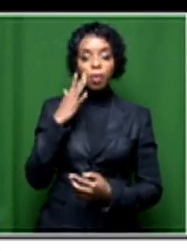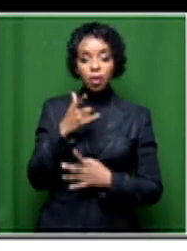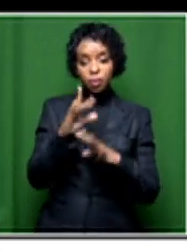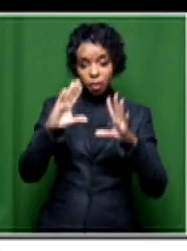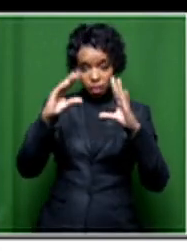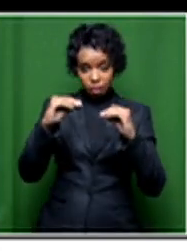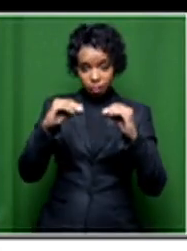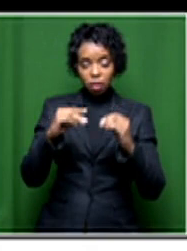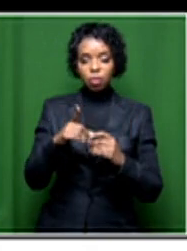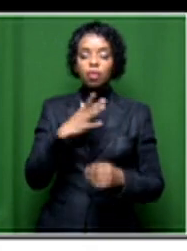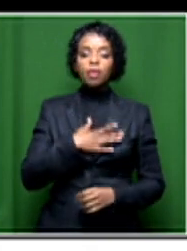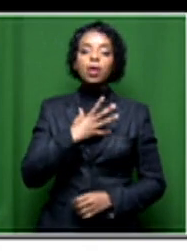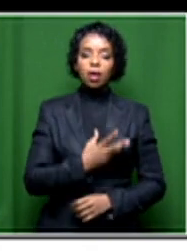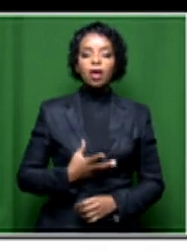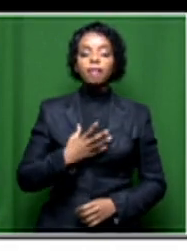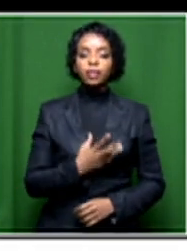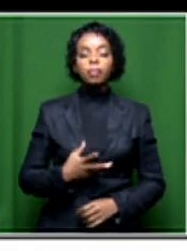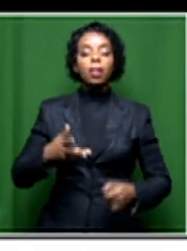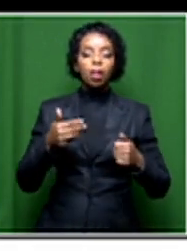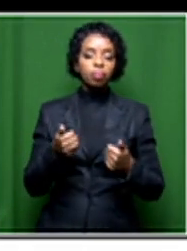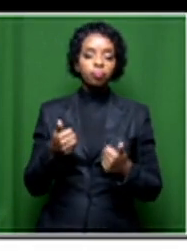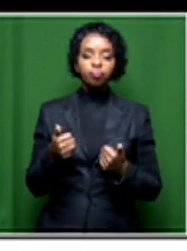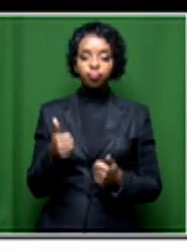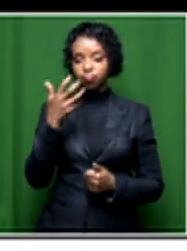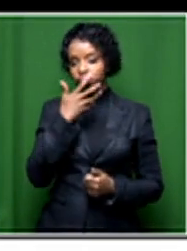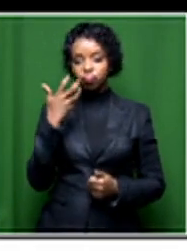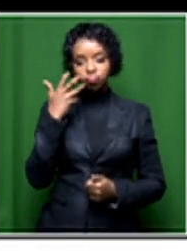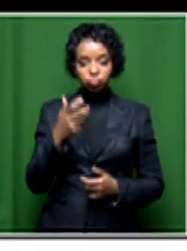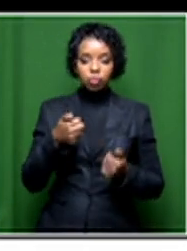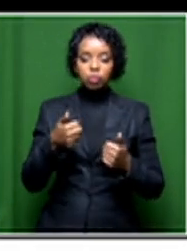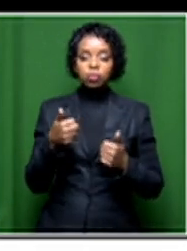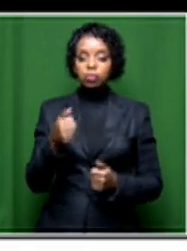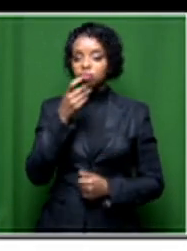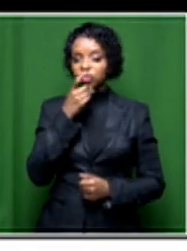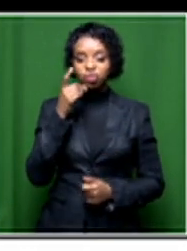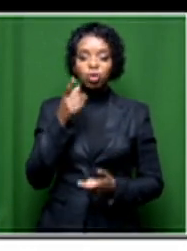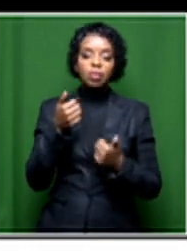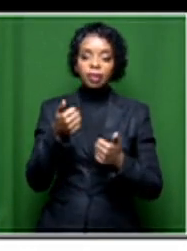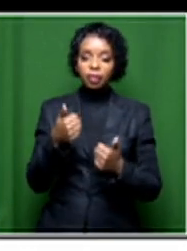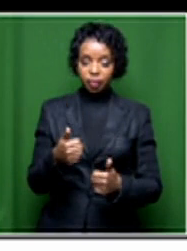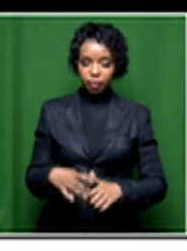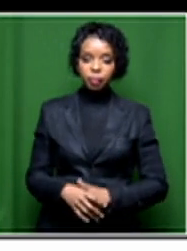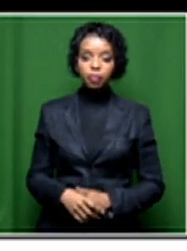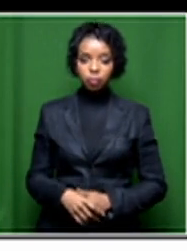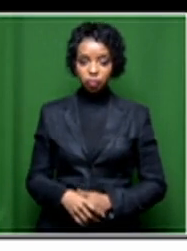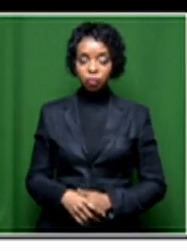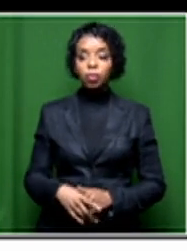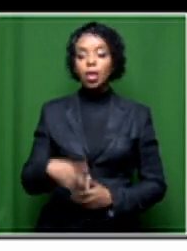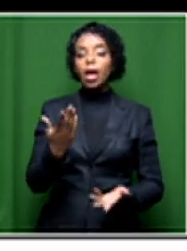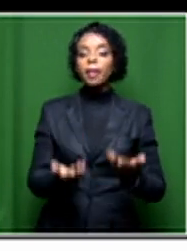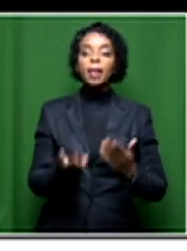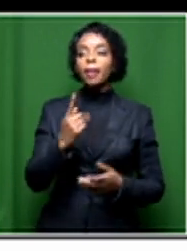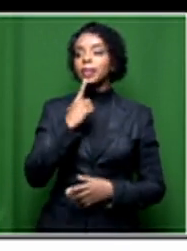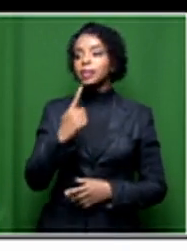you feel very comfortable and you're warm and dry. And when you need to move, because, for instance, the police says